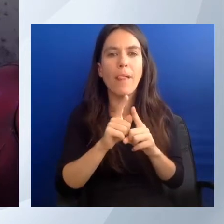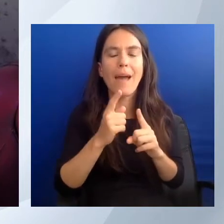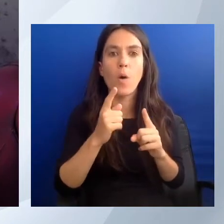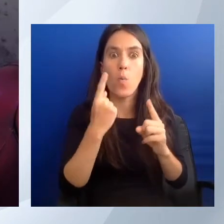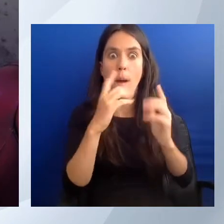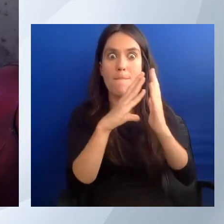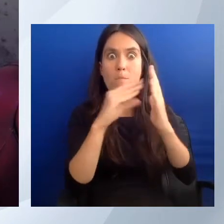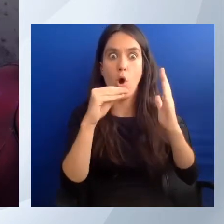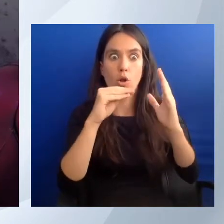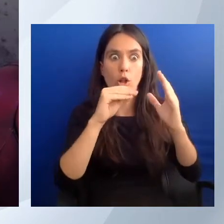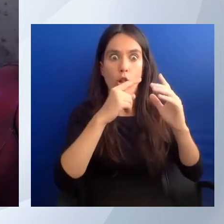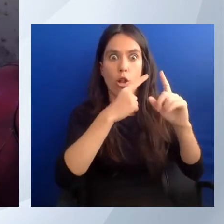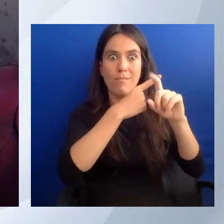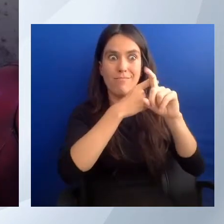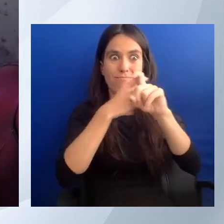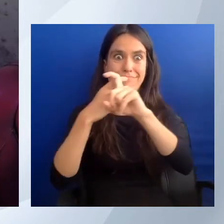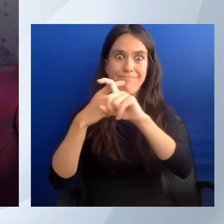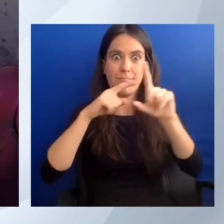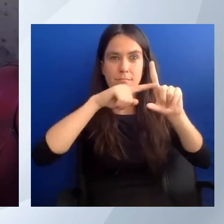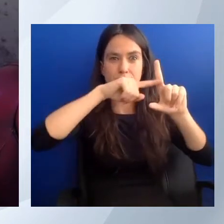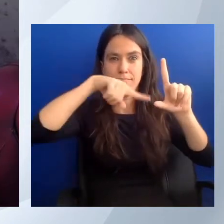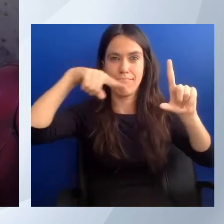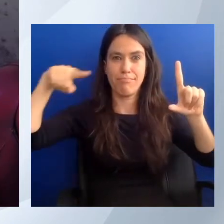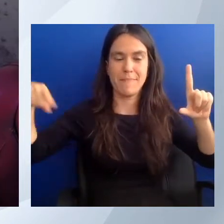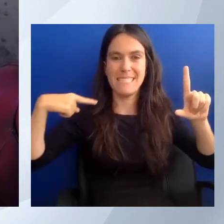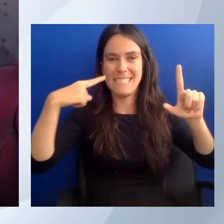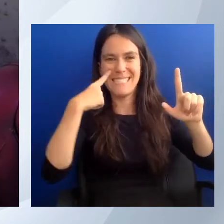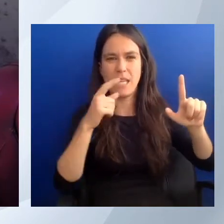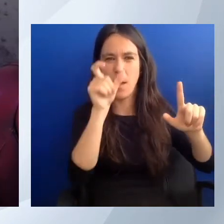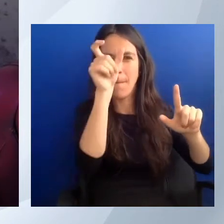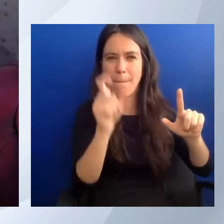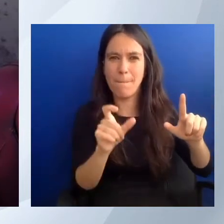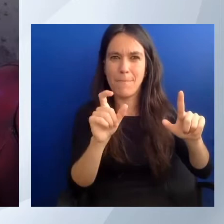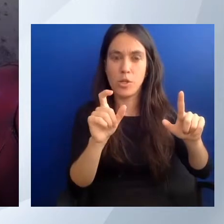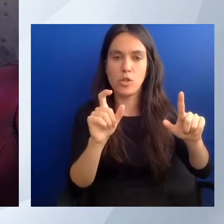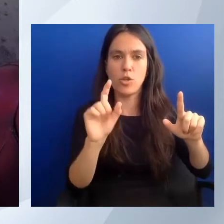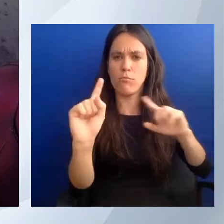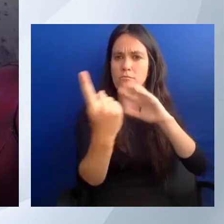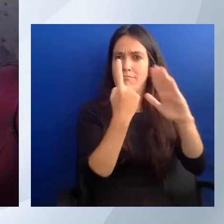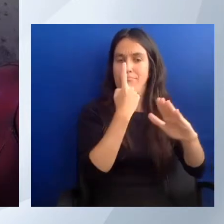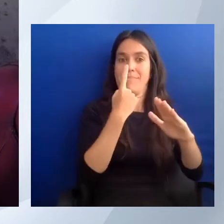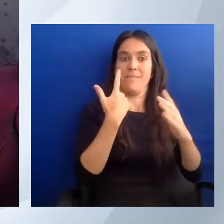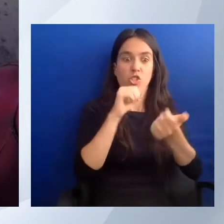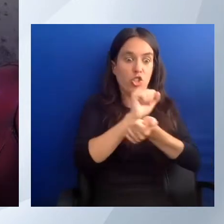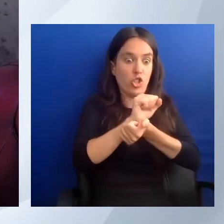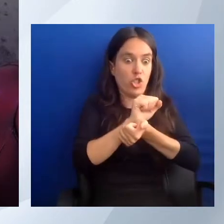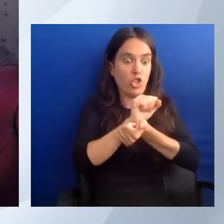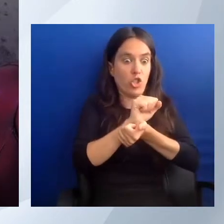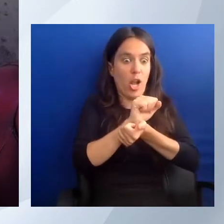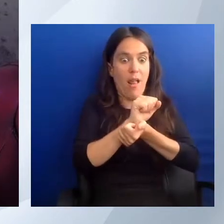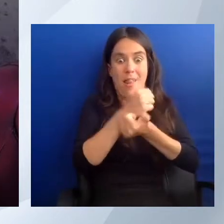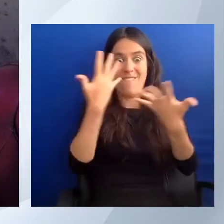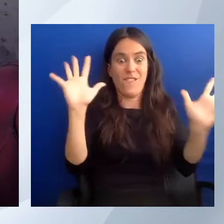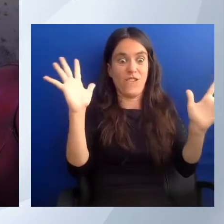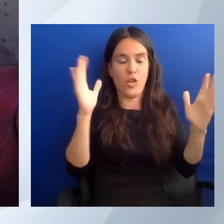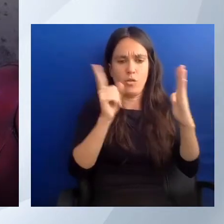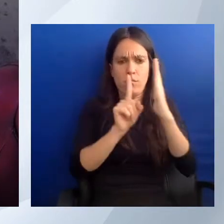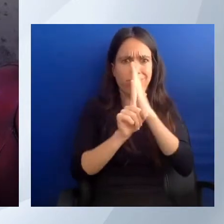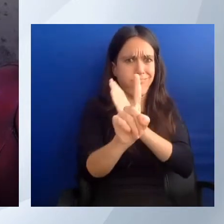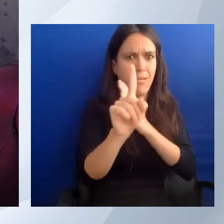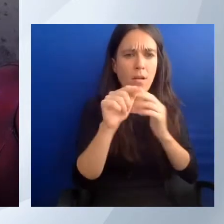person should be monitored extra after that person comes out of jail. These models can become pretty unfair to people,